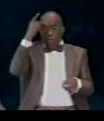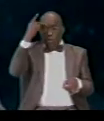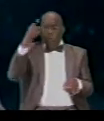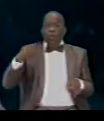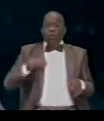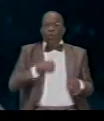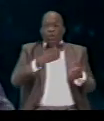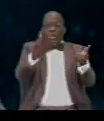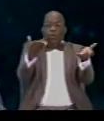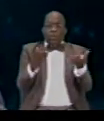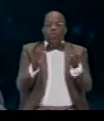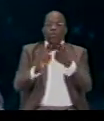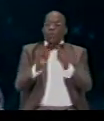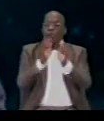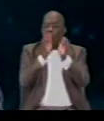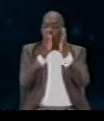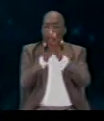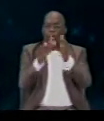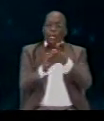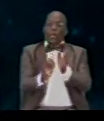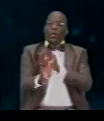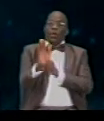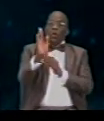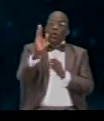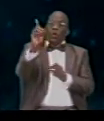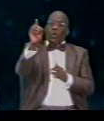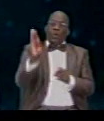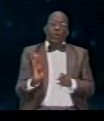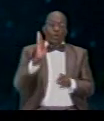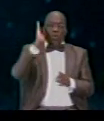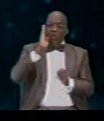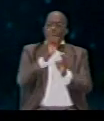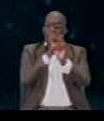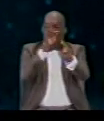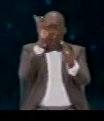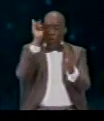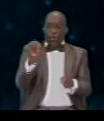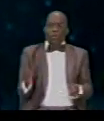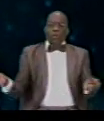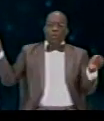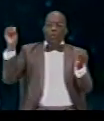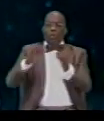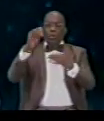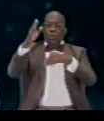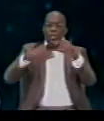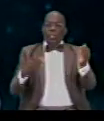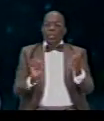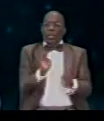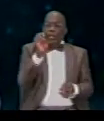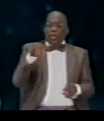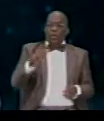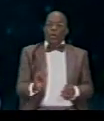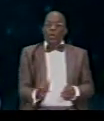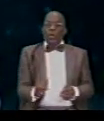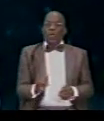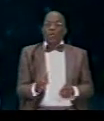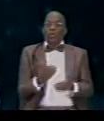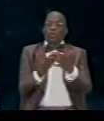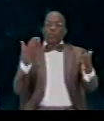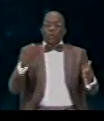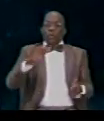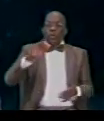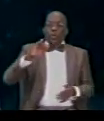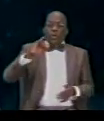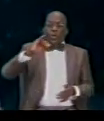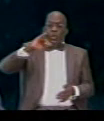will magnify Him more than ever before in Jesus' name. Remember what He told to Joshua in Joshua chapter 3, verse 7.